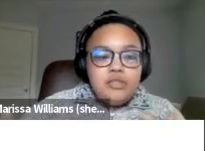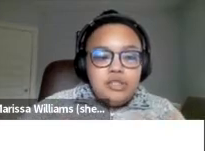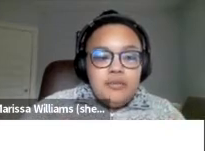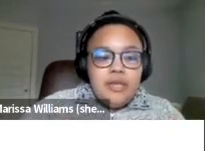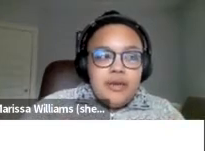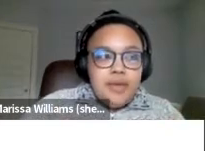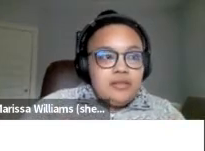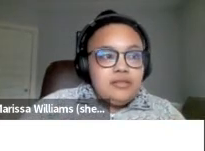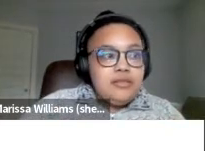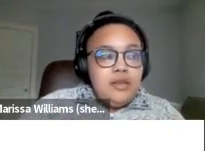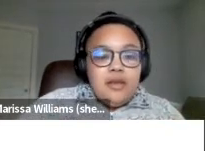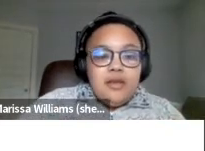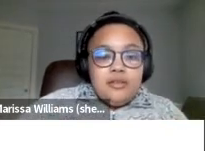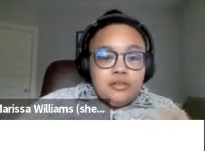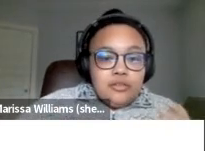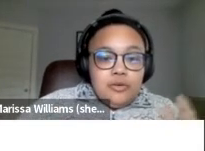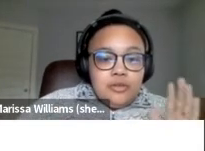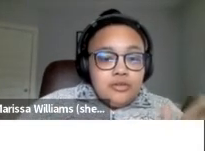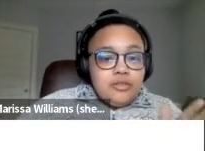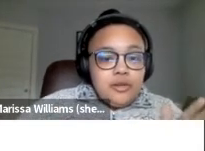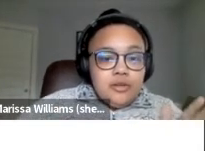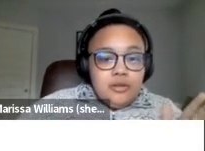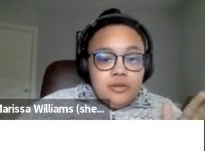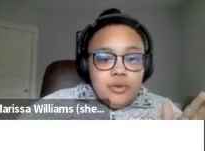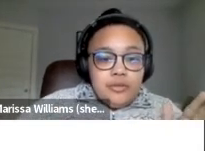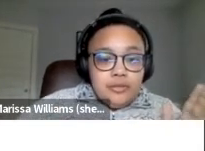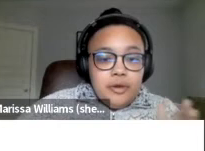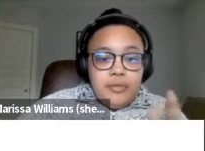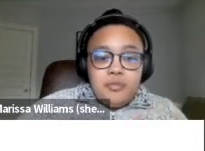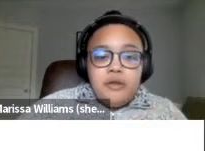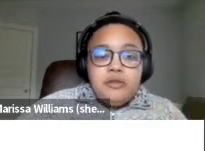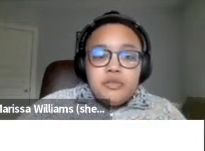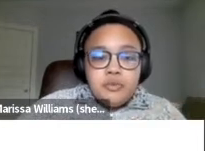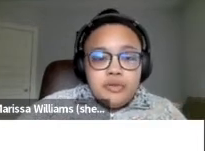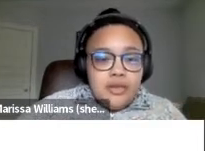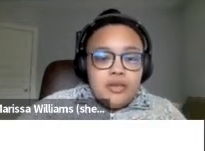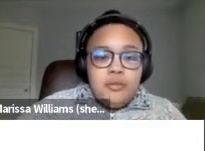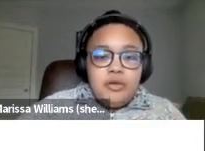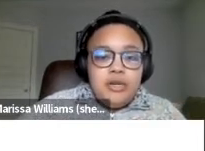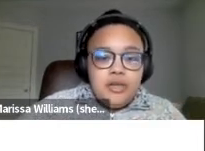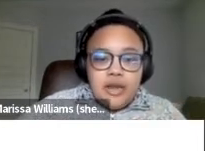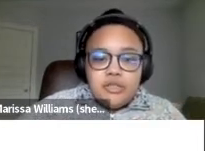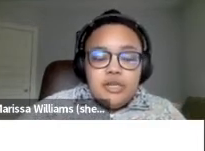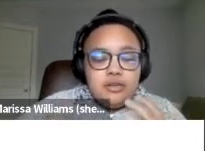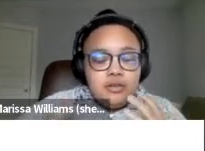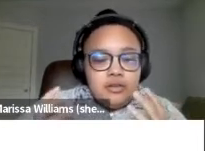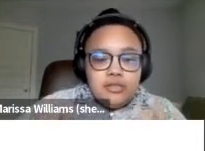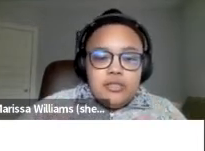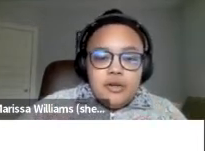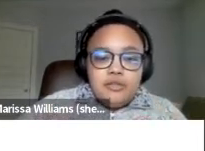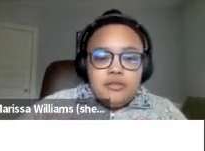we have our UNSHAME campaigns. So starting with three main pillars, we're looking at community